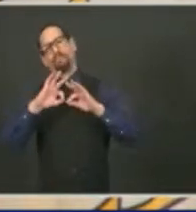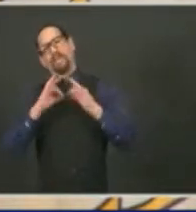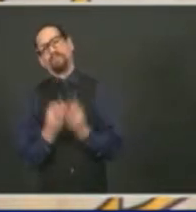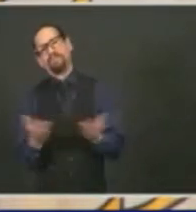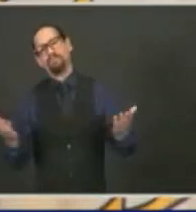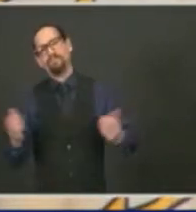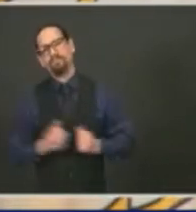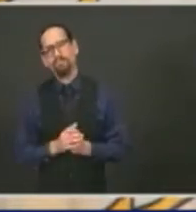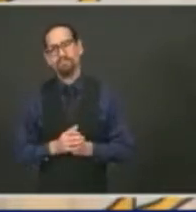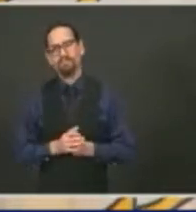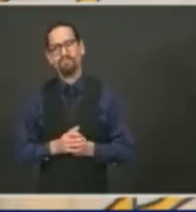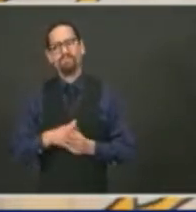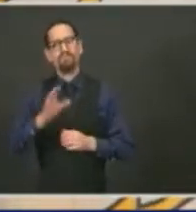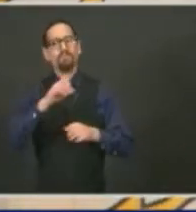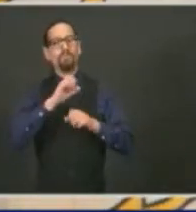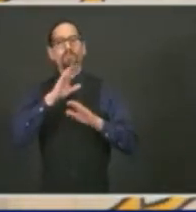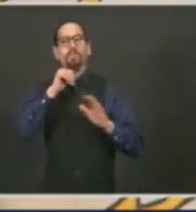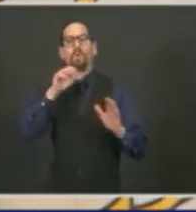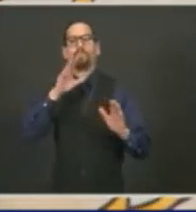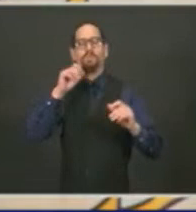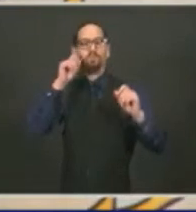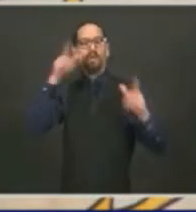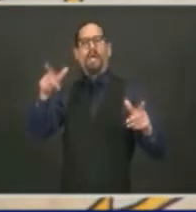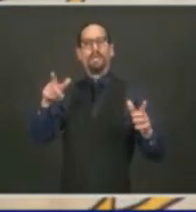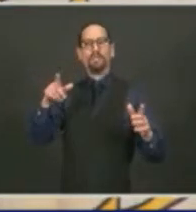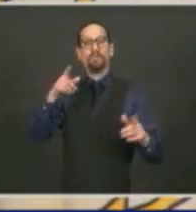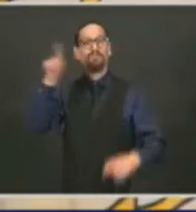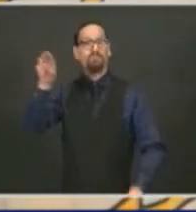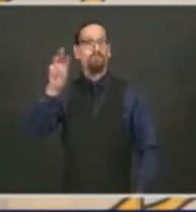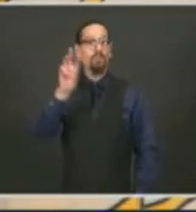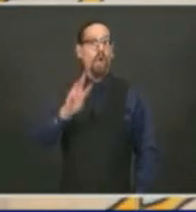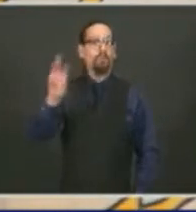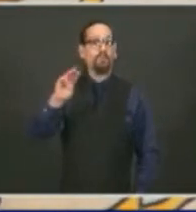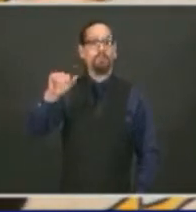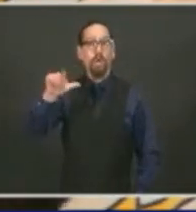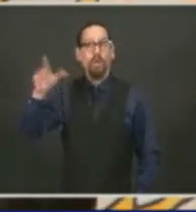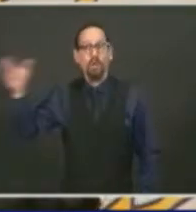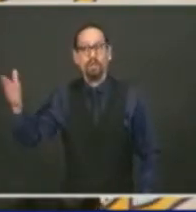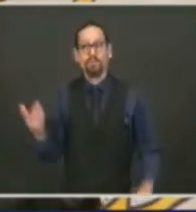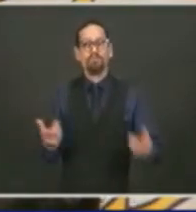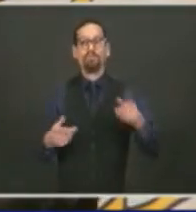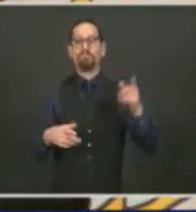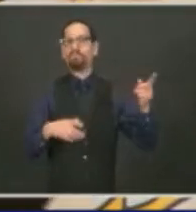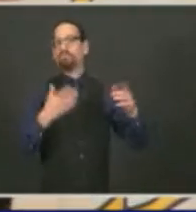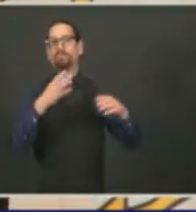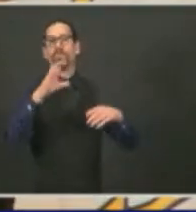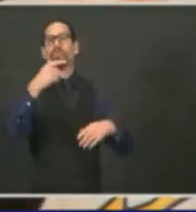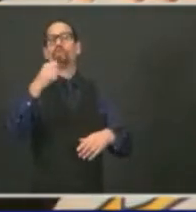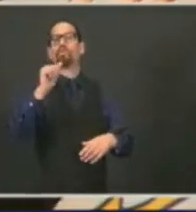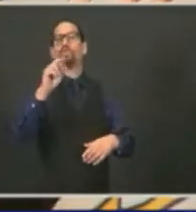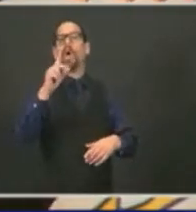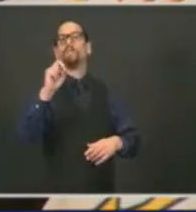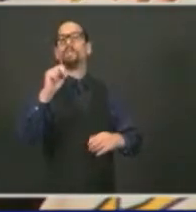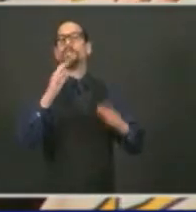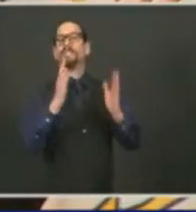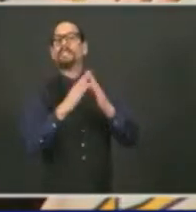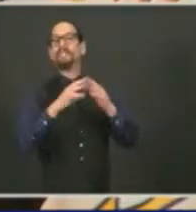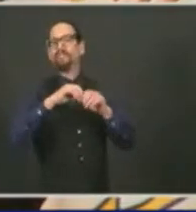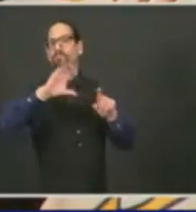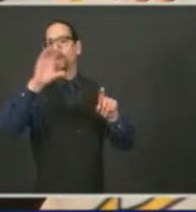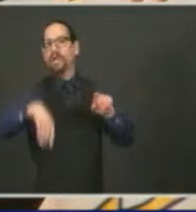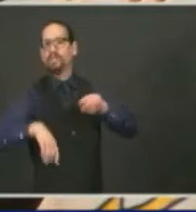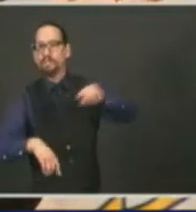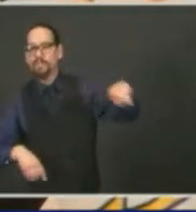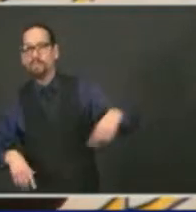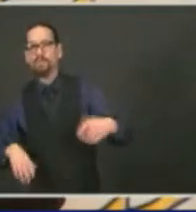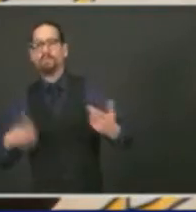be surprised if you go to the Warwick Mall or Garden City or Roger Williams Zoo for the drive-through lights